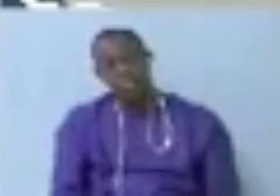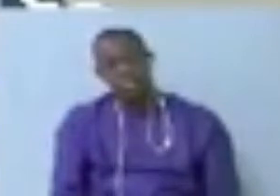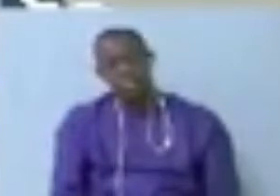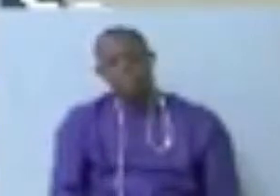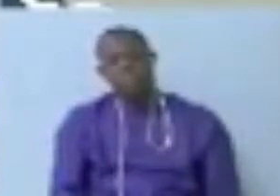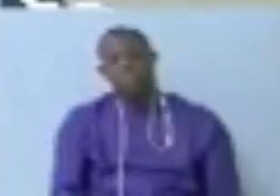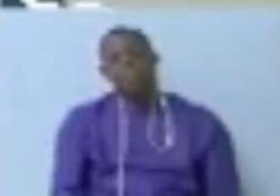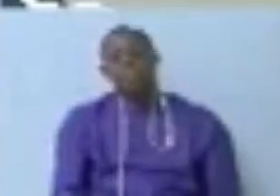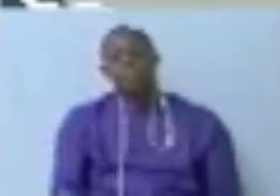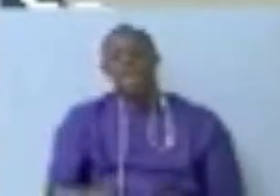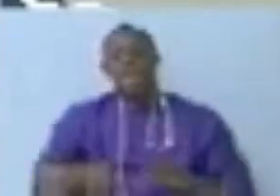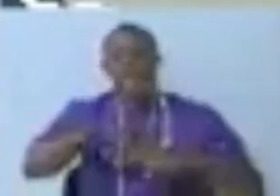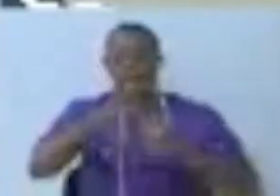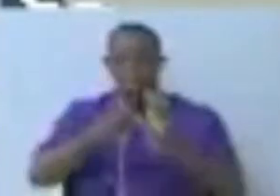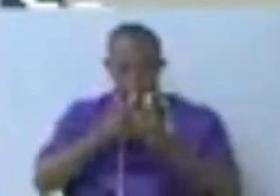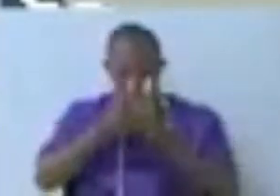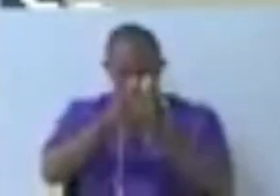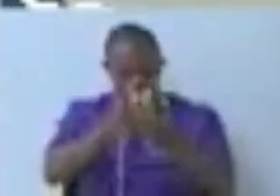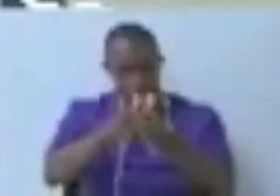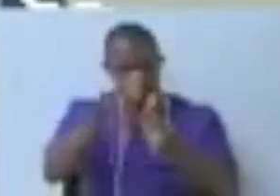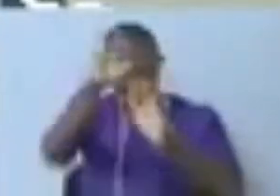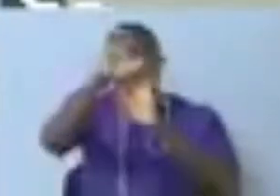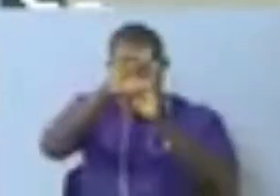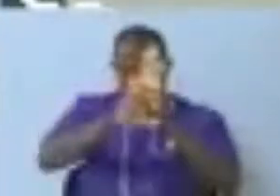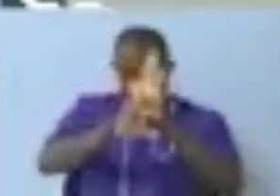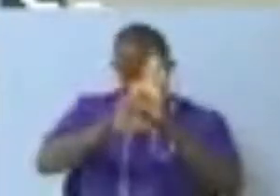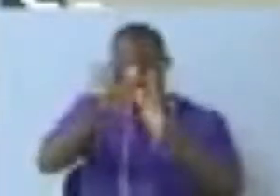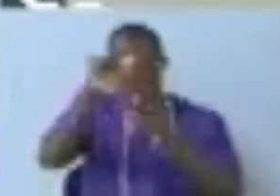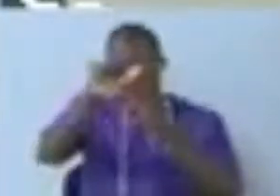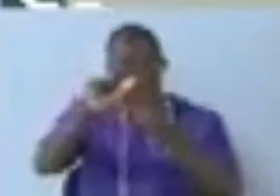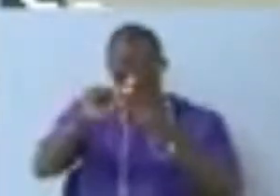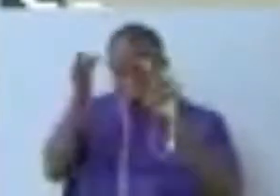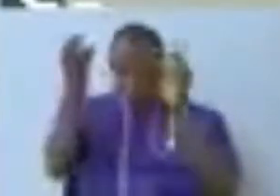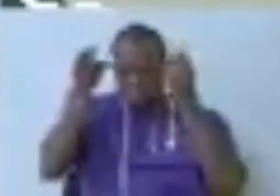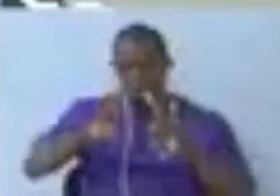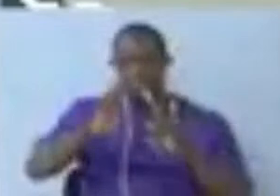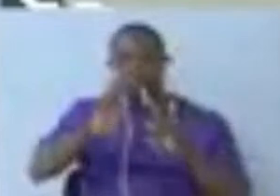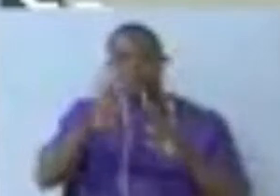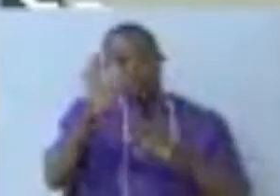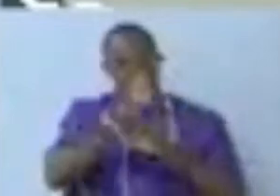in due compliance with the constitutional provisions,